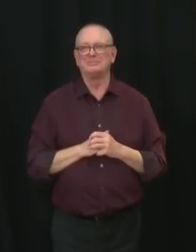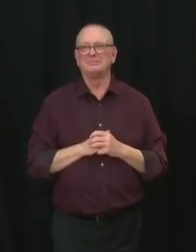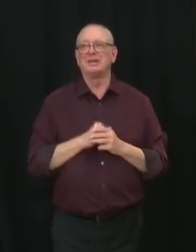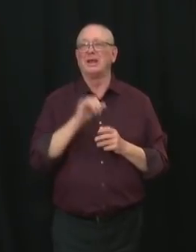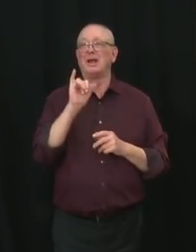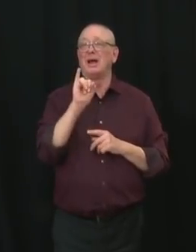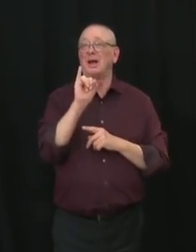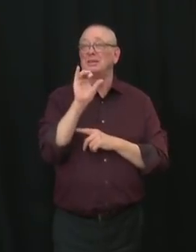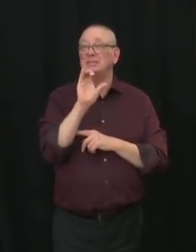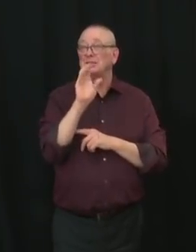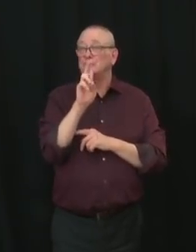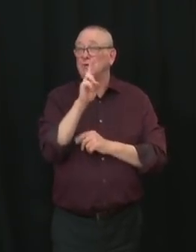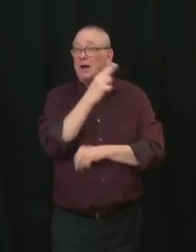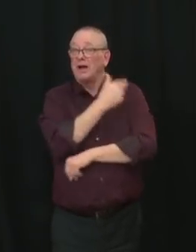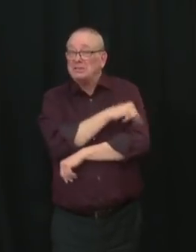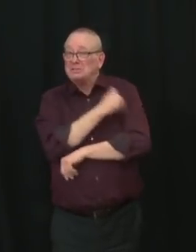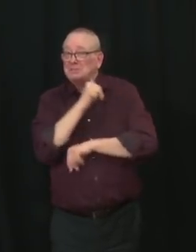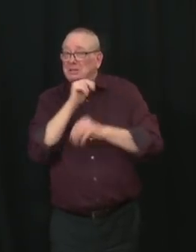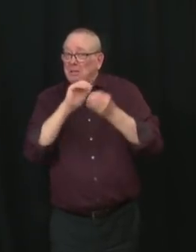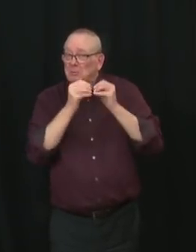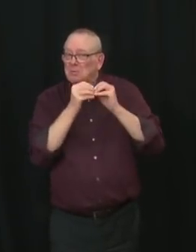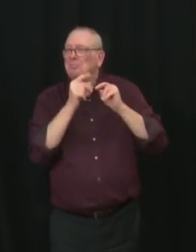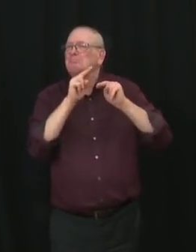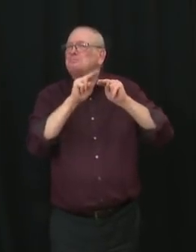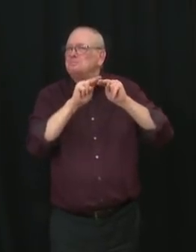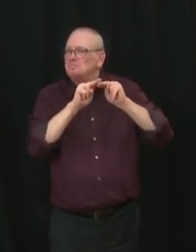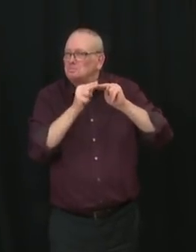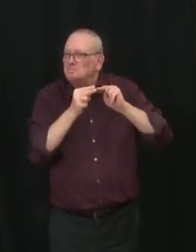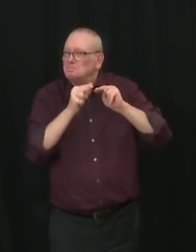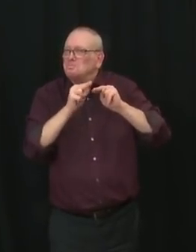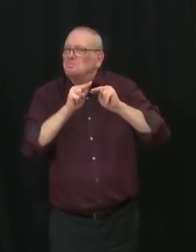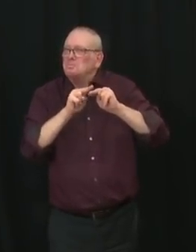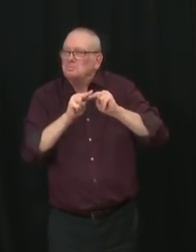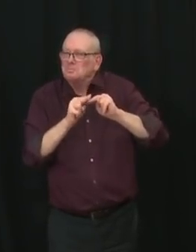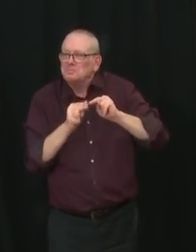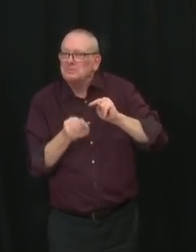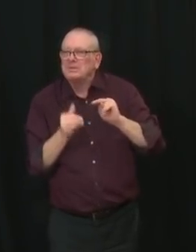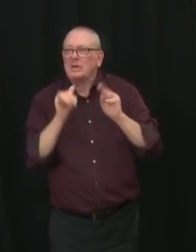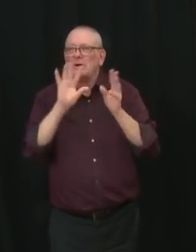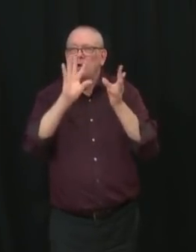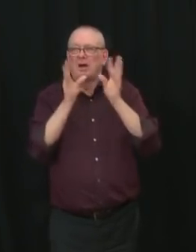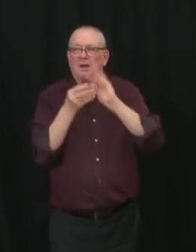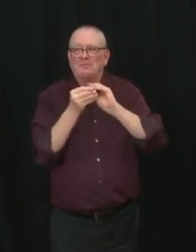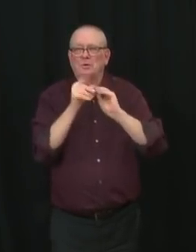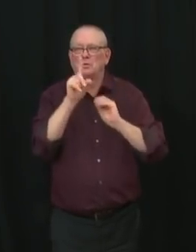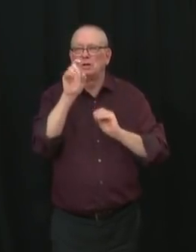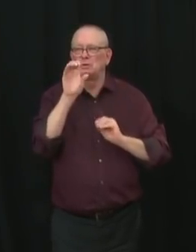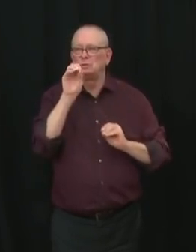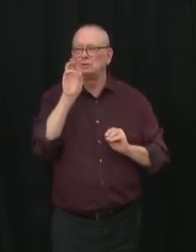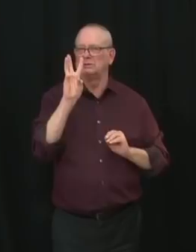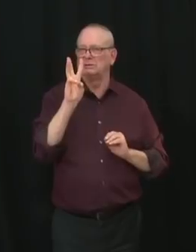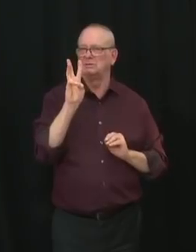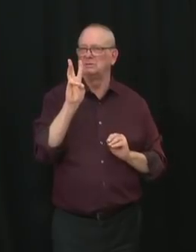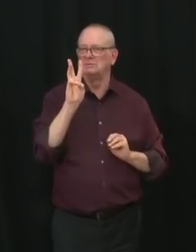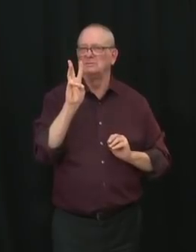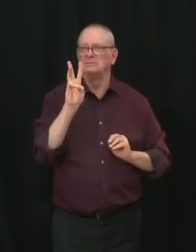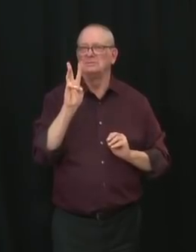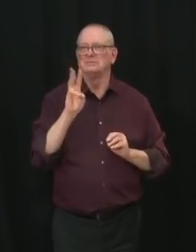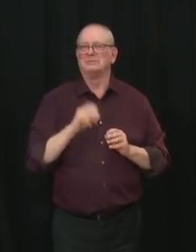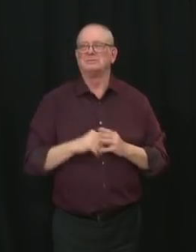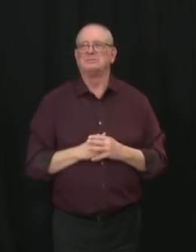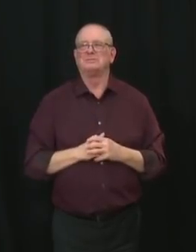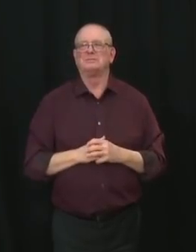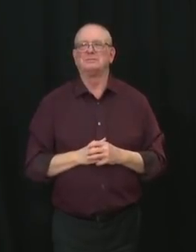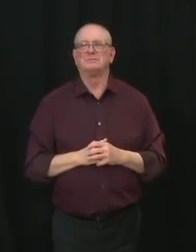bit. We have today 106 COVID patients in intensive care